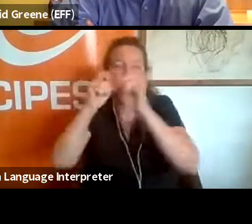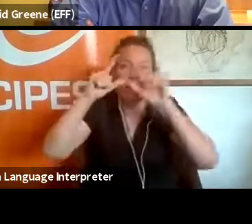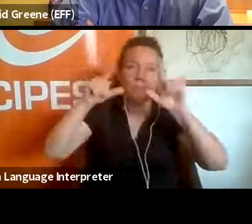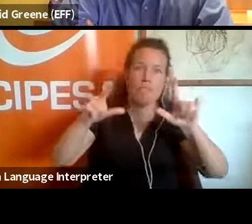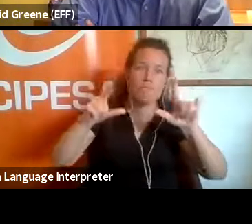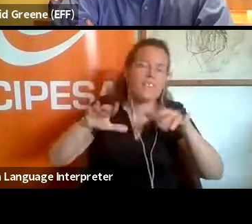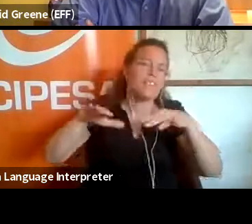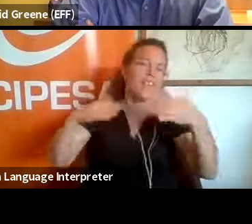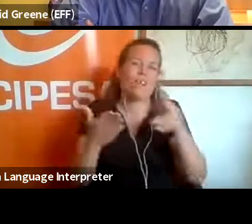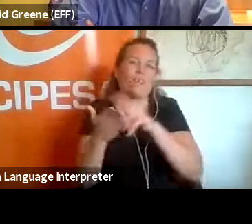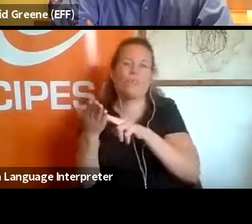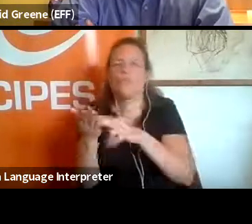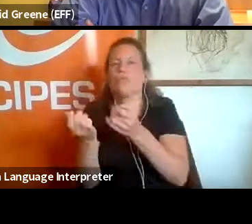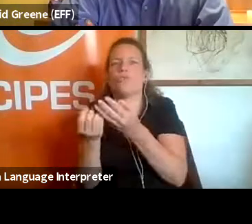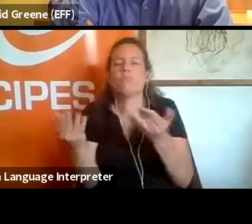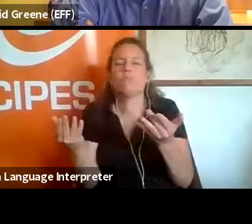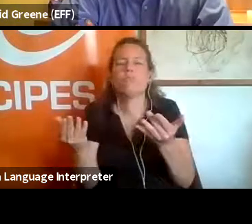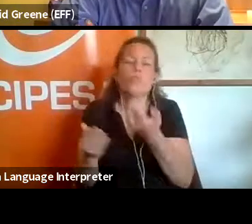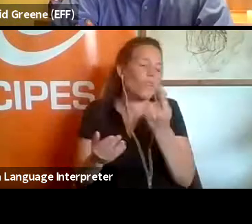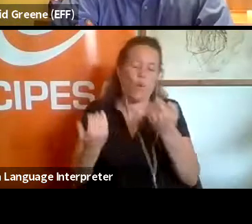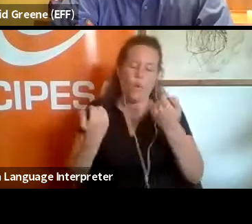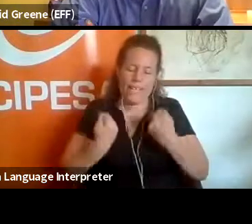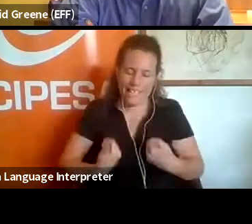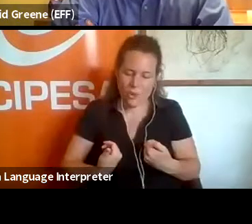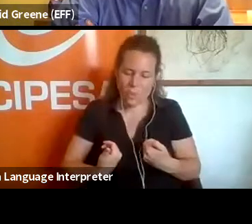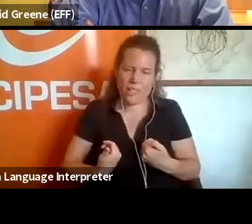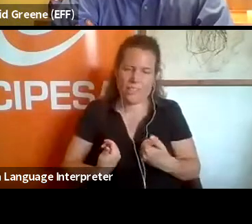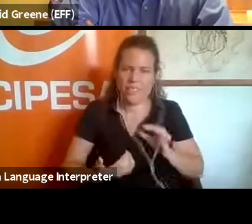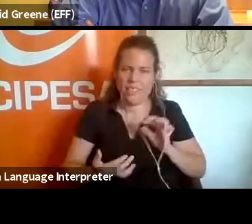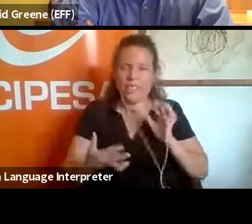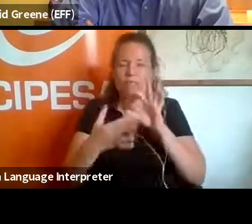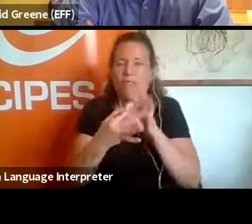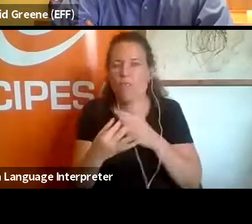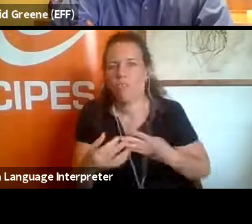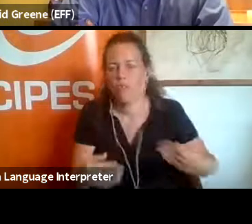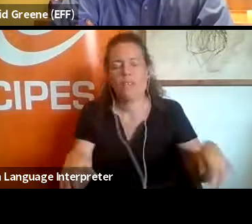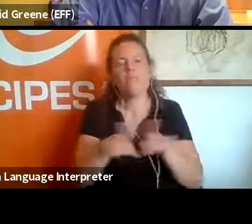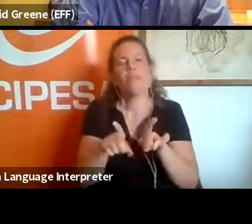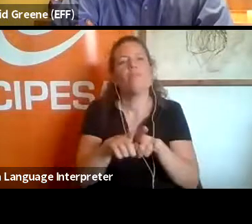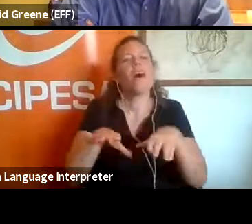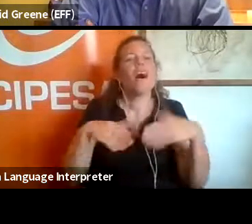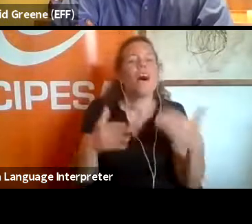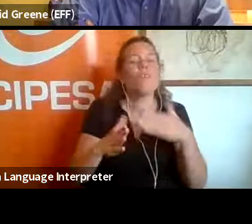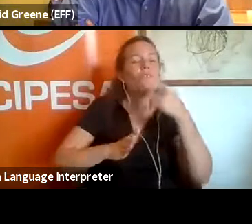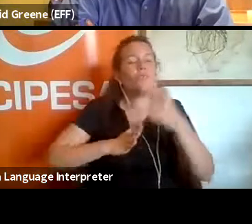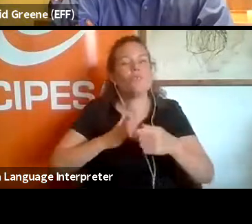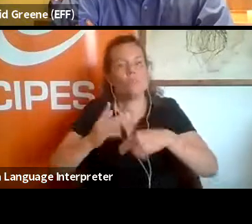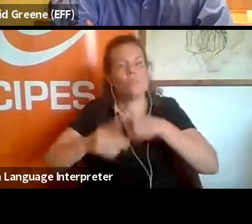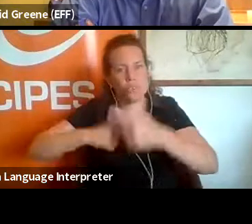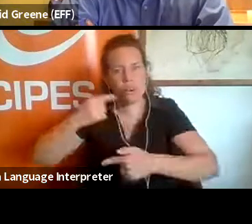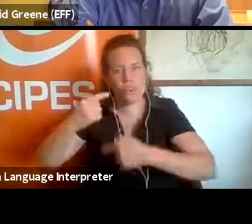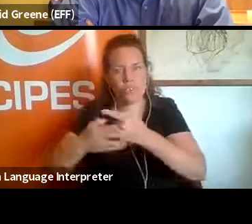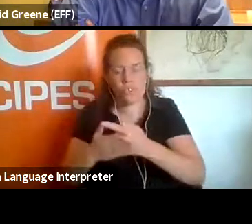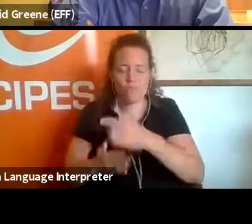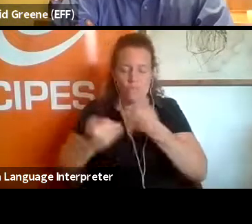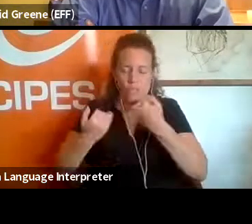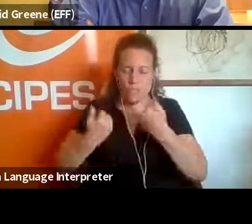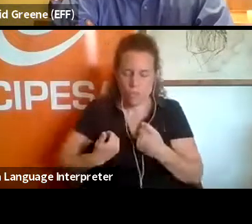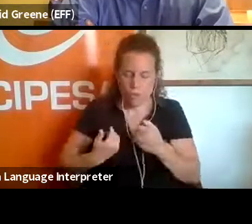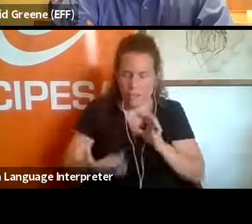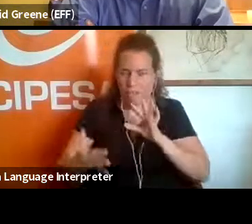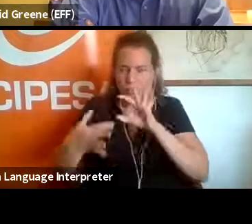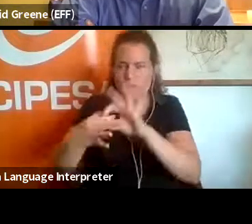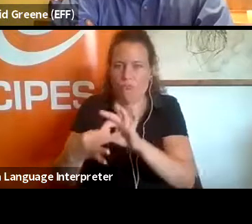only if humans are involved, but how is the process of this human involvement to know